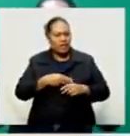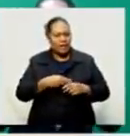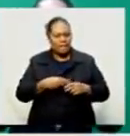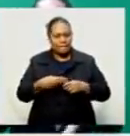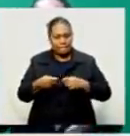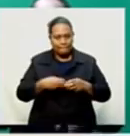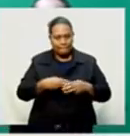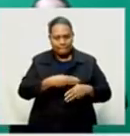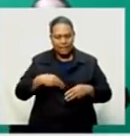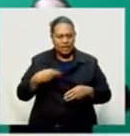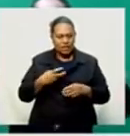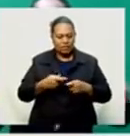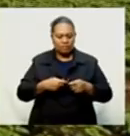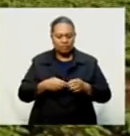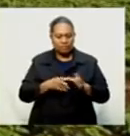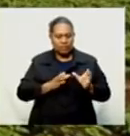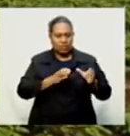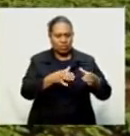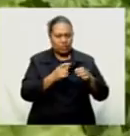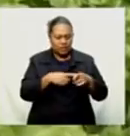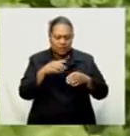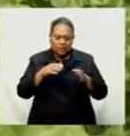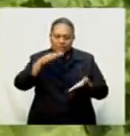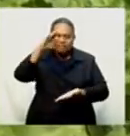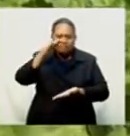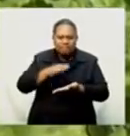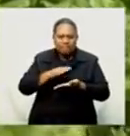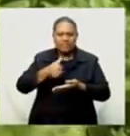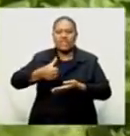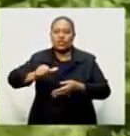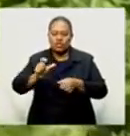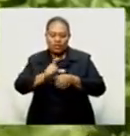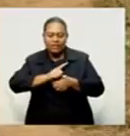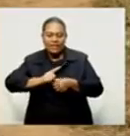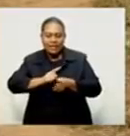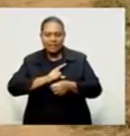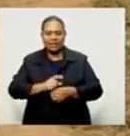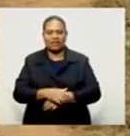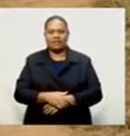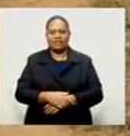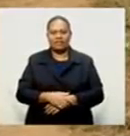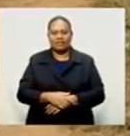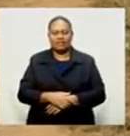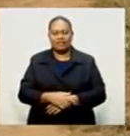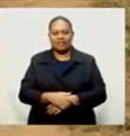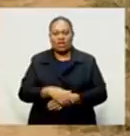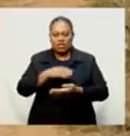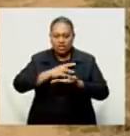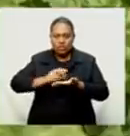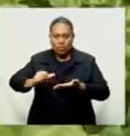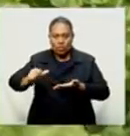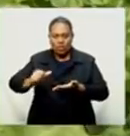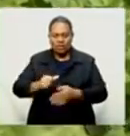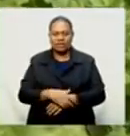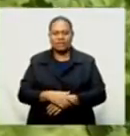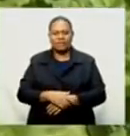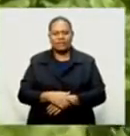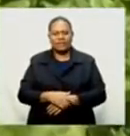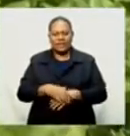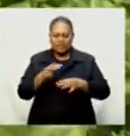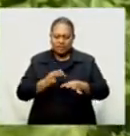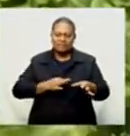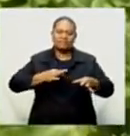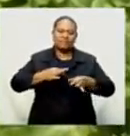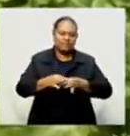see how we can reduce the utilization of inorganic fertilizer and substitute it